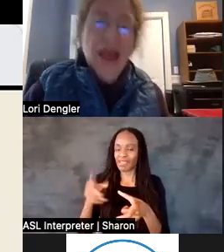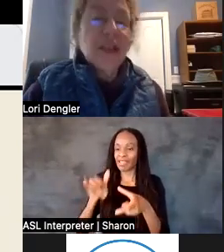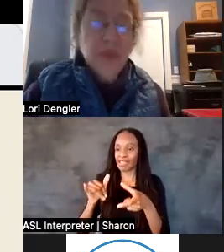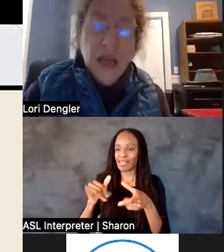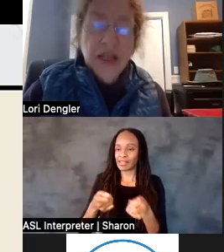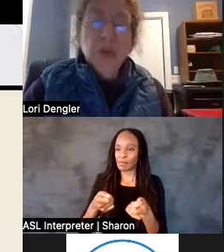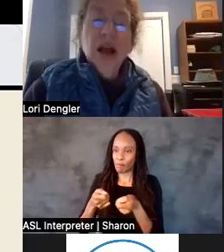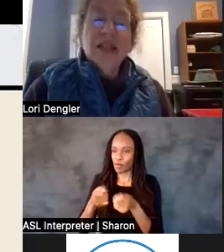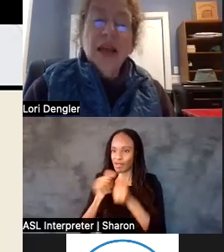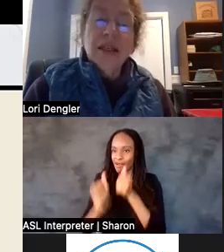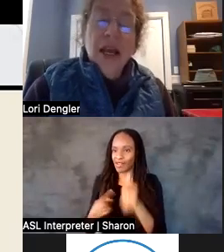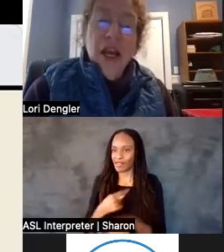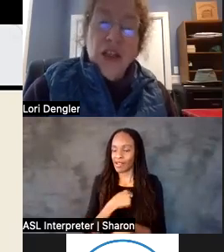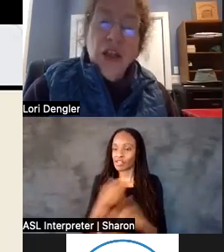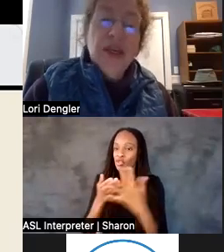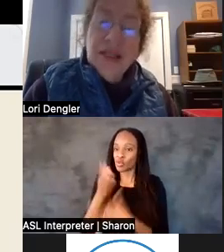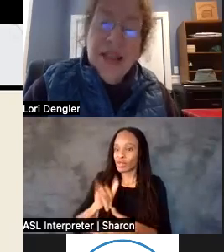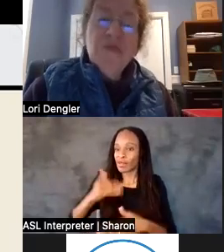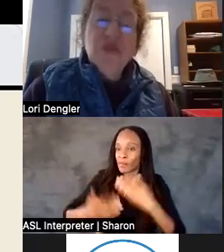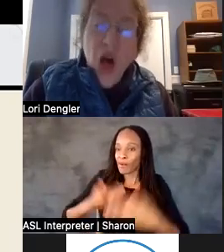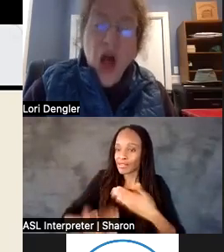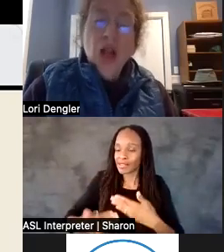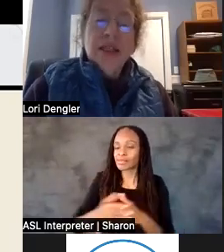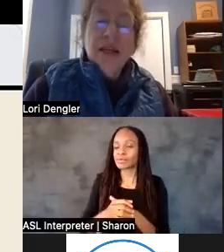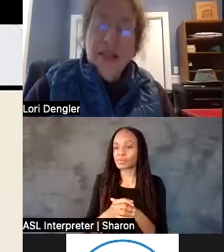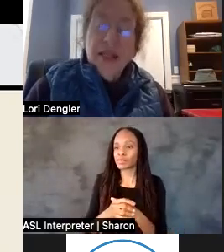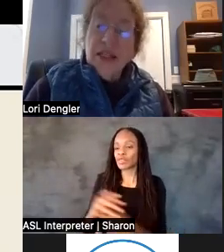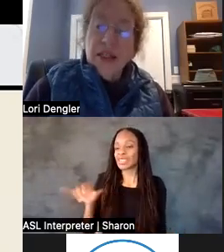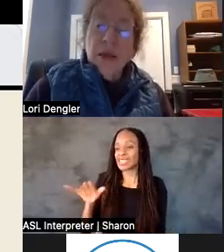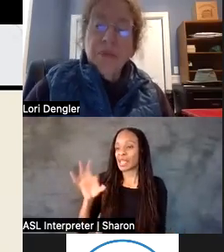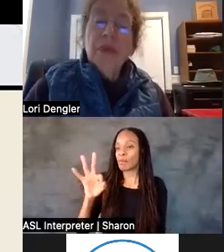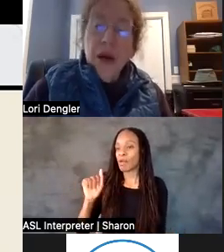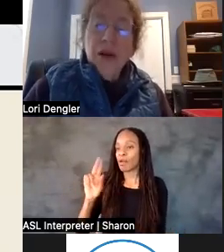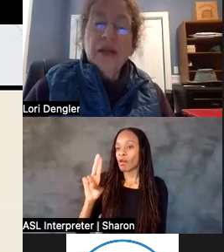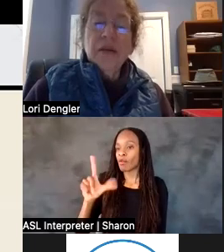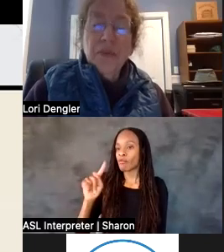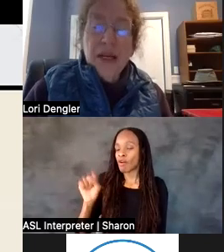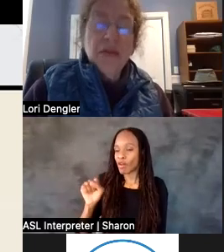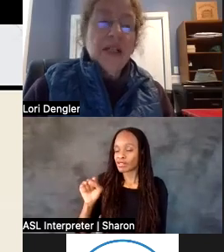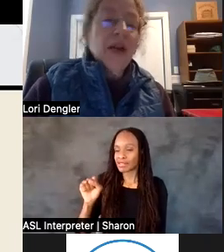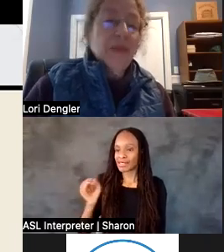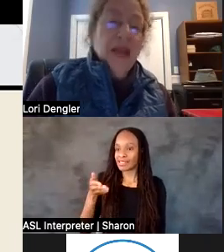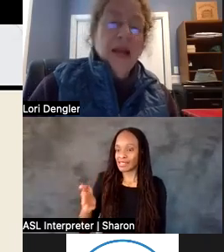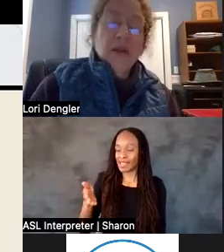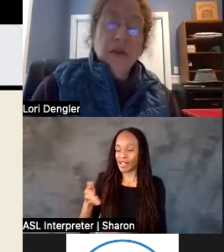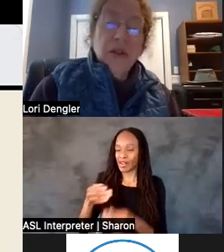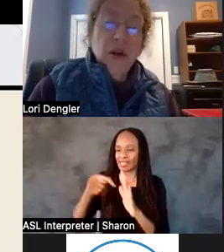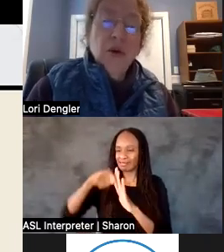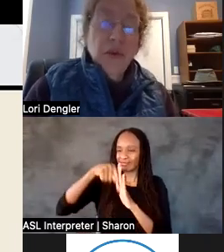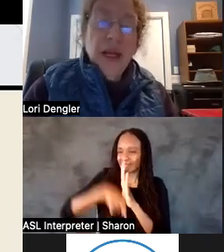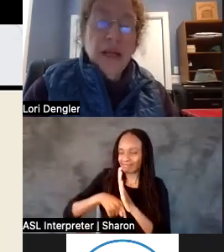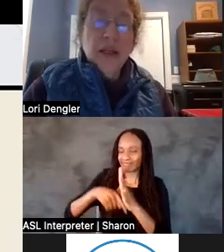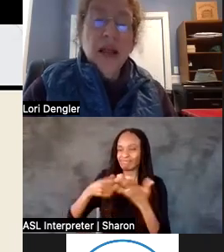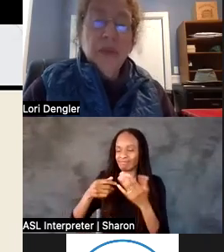that subducting process. So these same faults exist buried beneath us on the land.